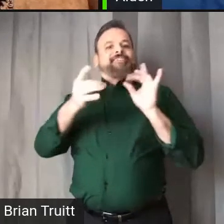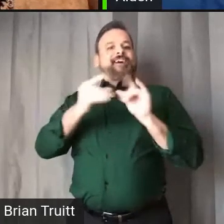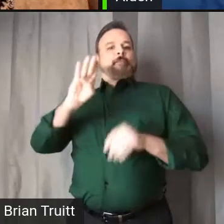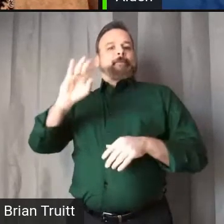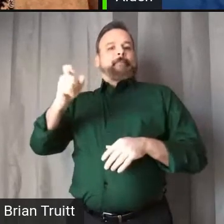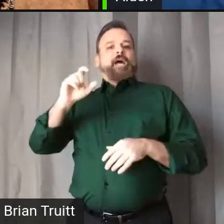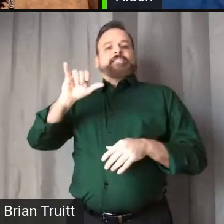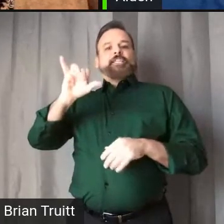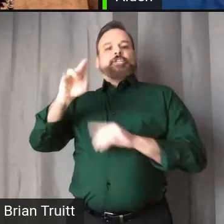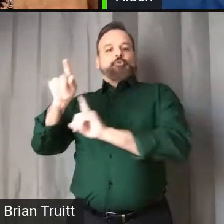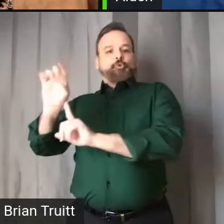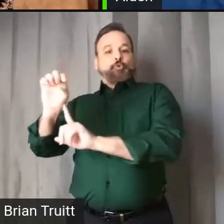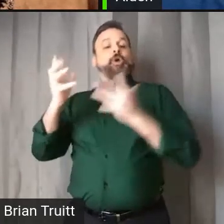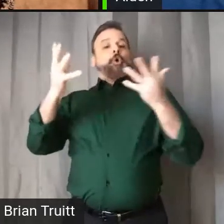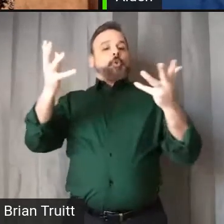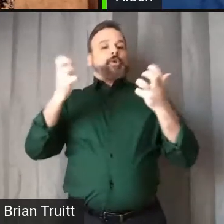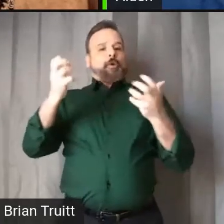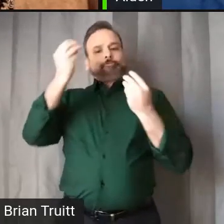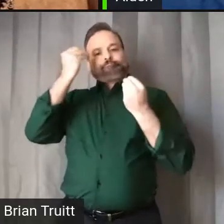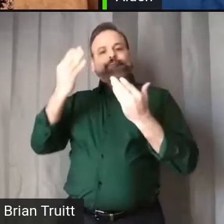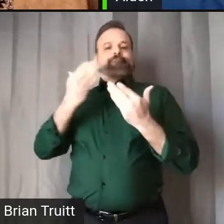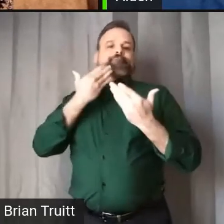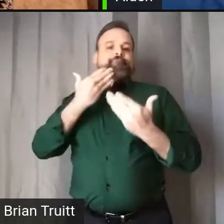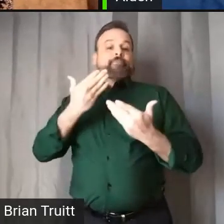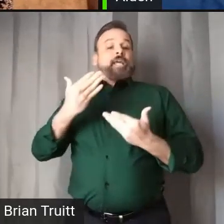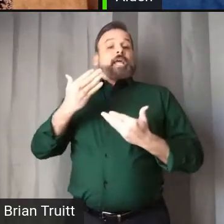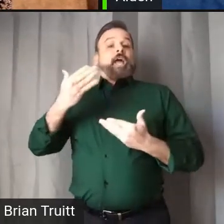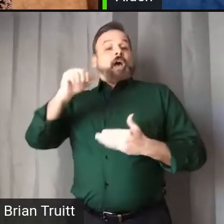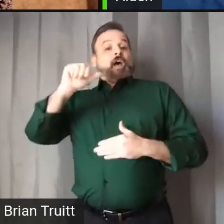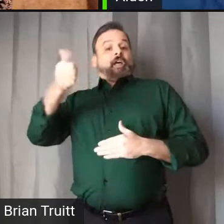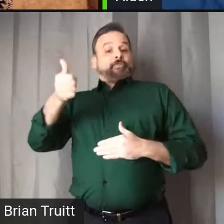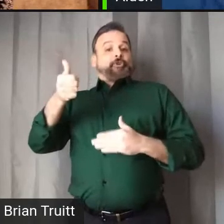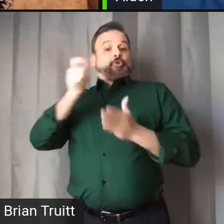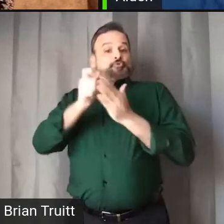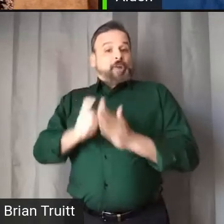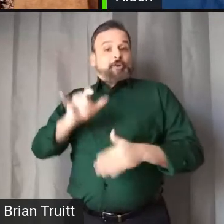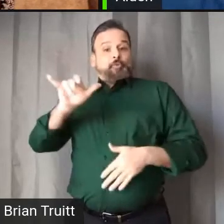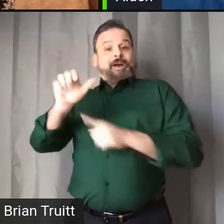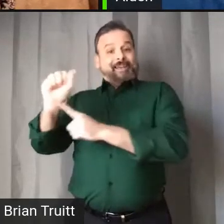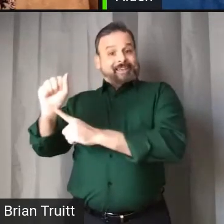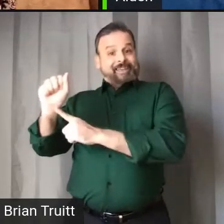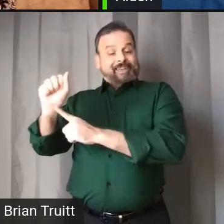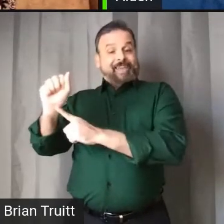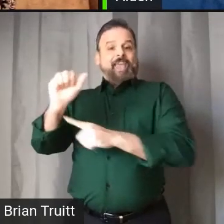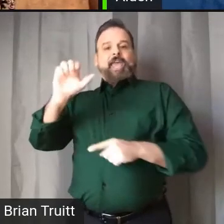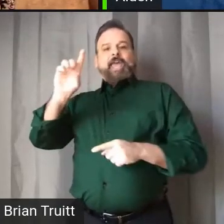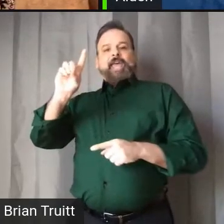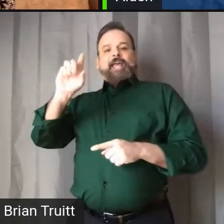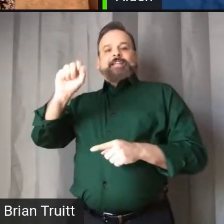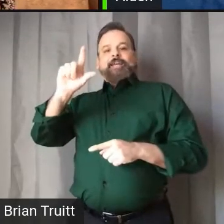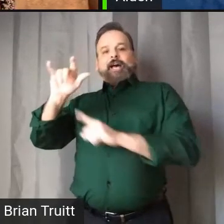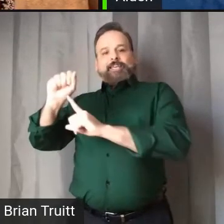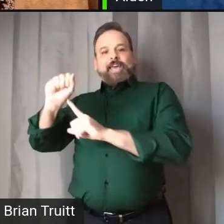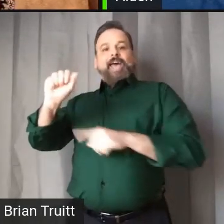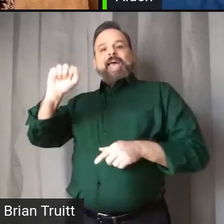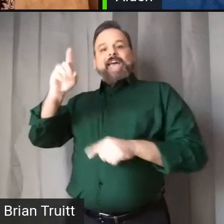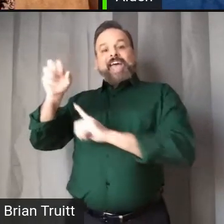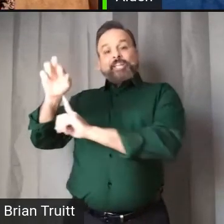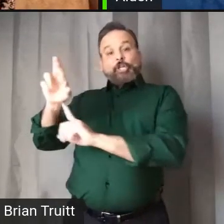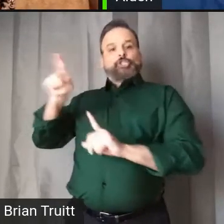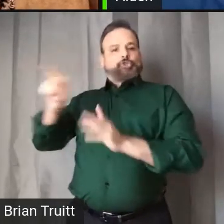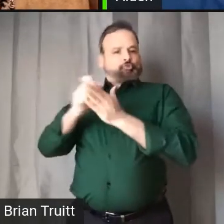shout out to fellow YA writer and general YA expert, Dahlia Adler, whose piece for Tor.com on the rise of magic and queer sci-fi and